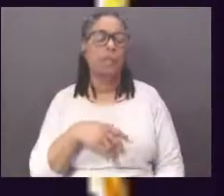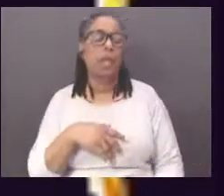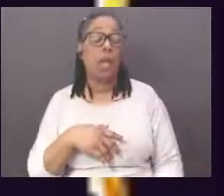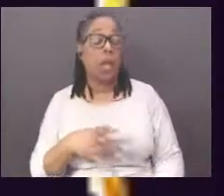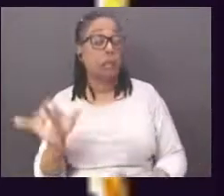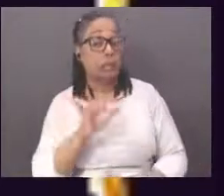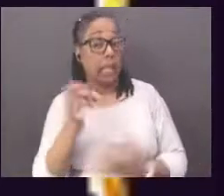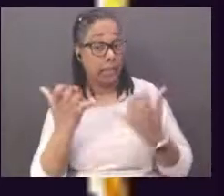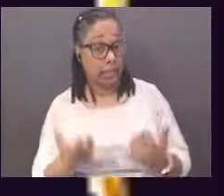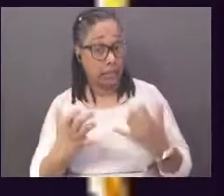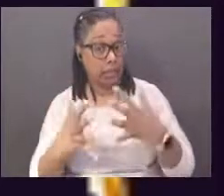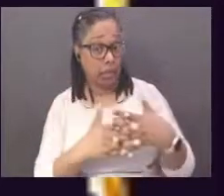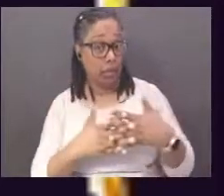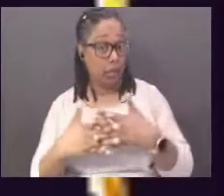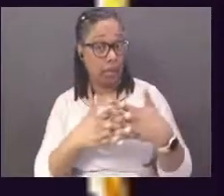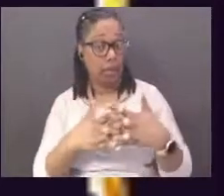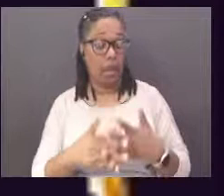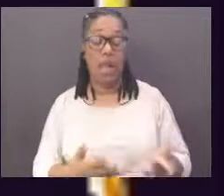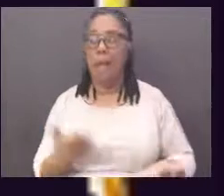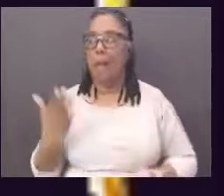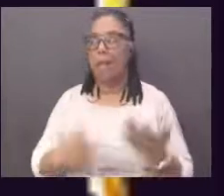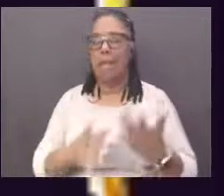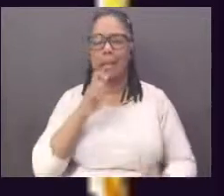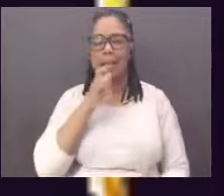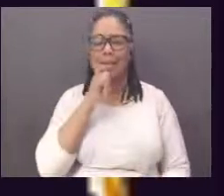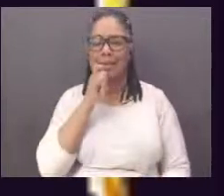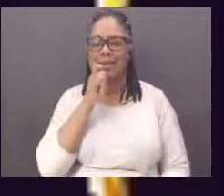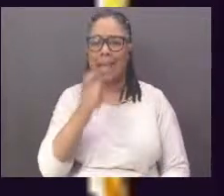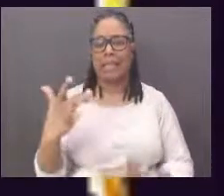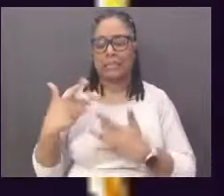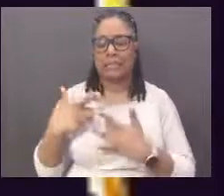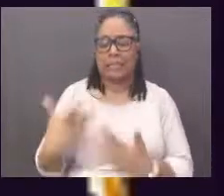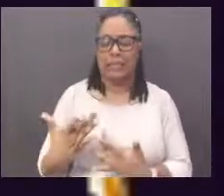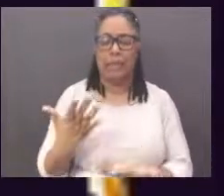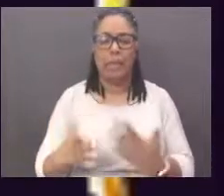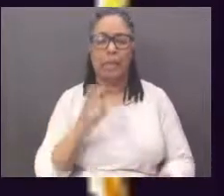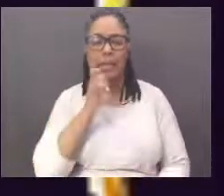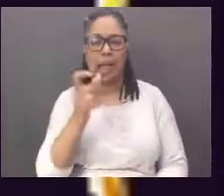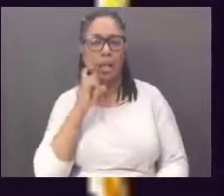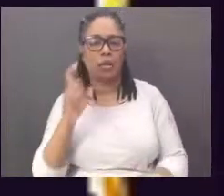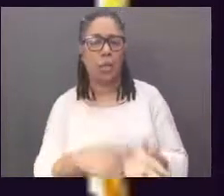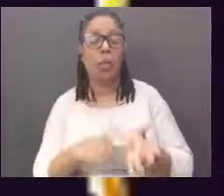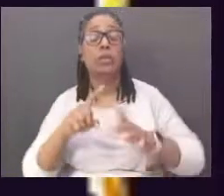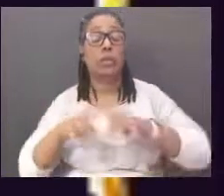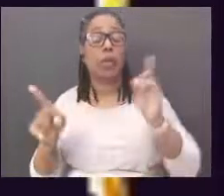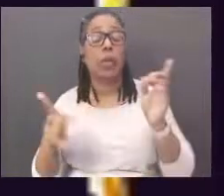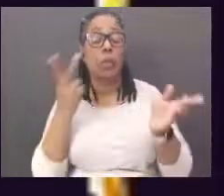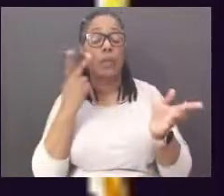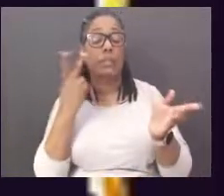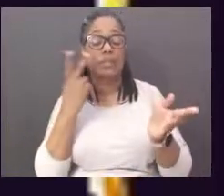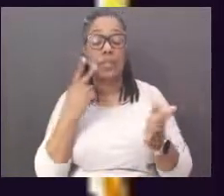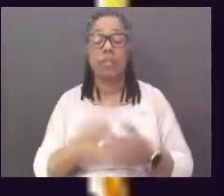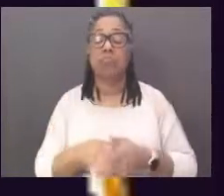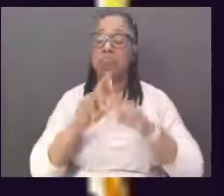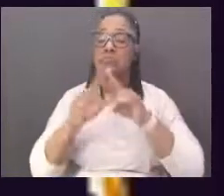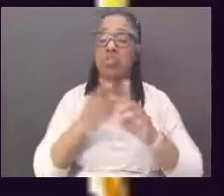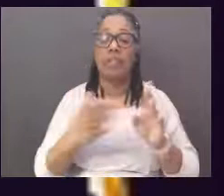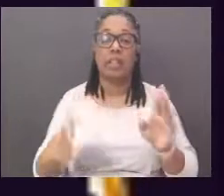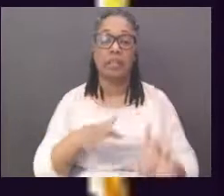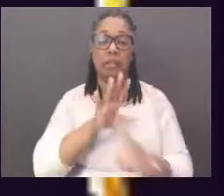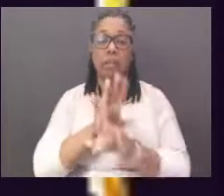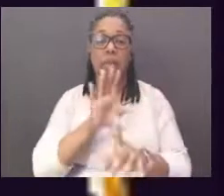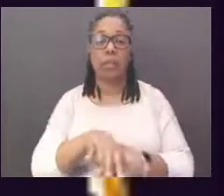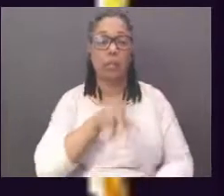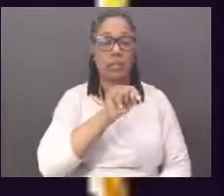be desensitized to it, but we can find that these are the things that are popular on TV, social media,